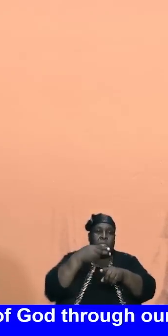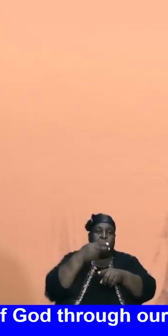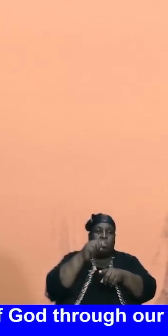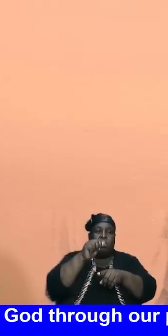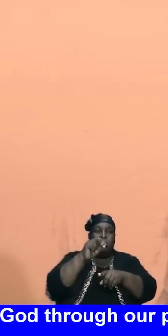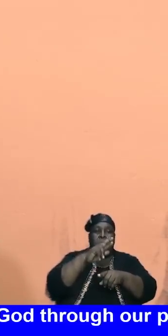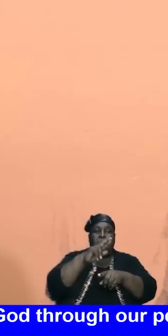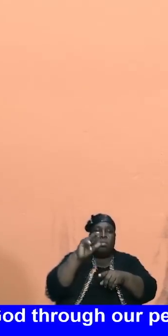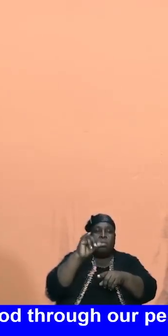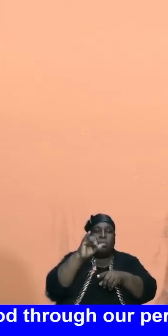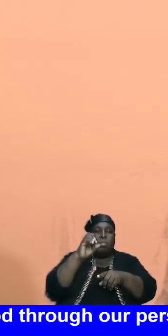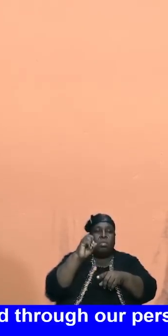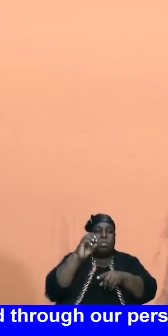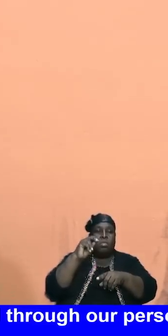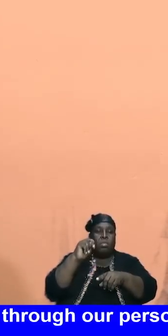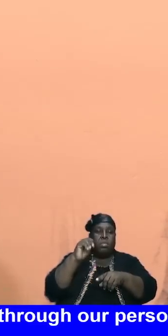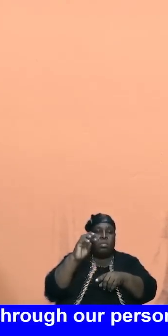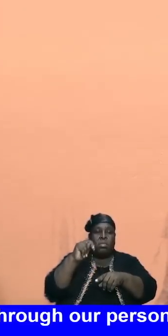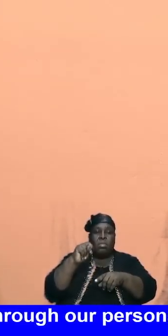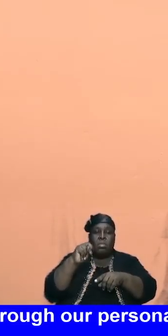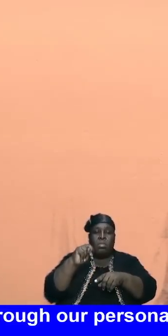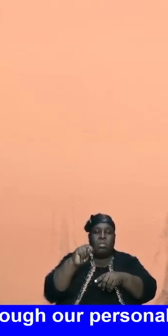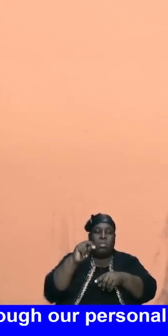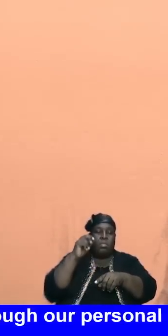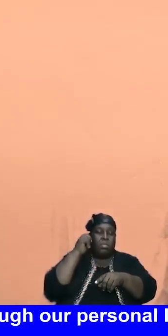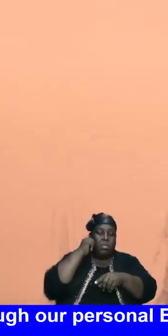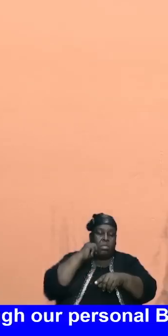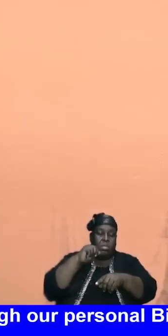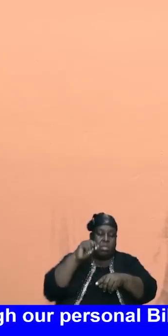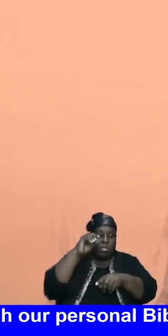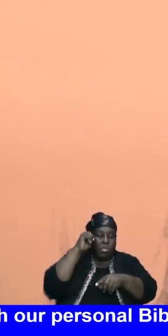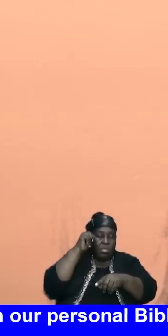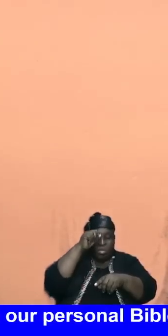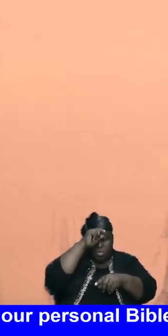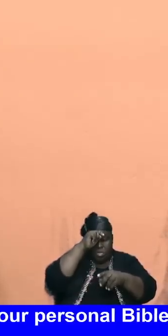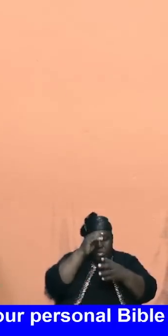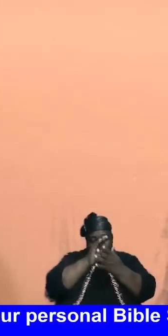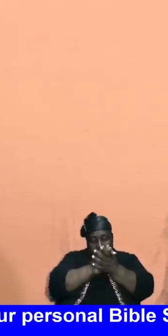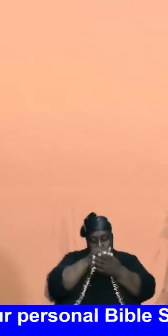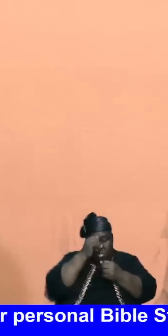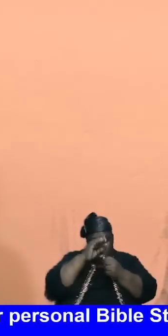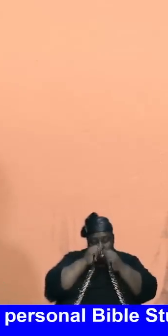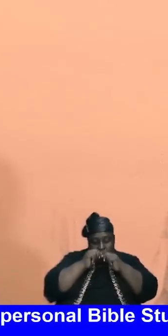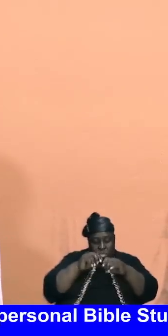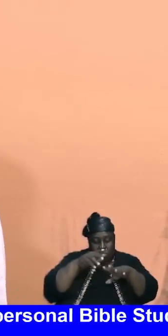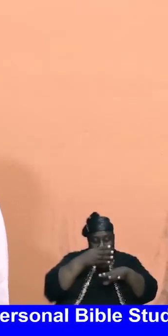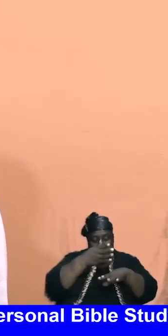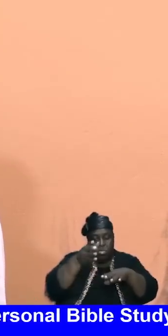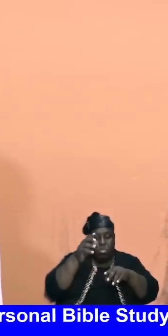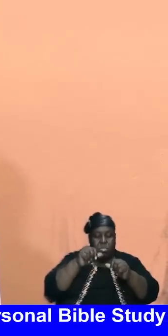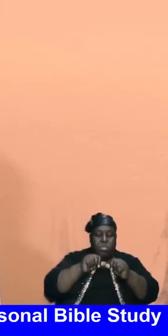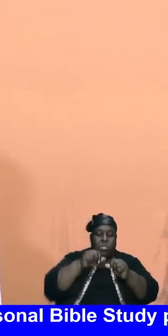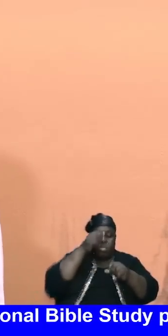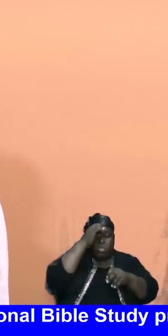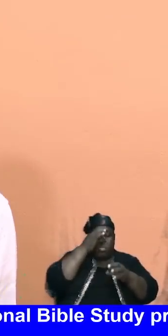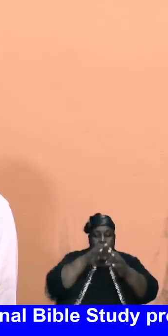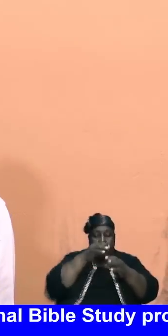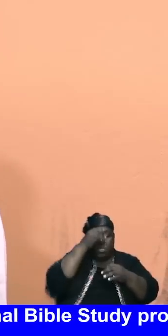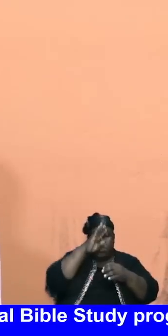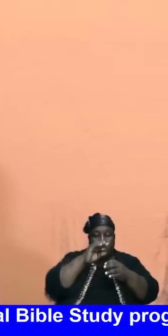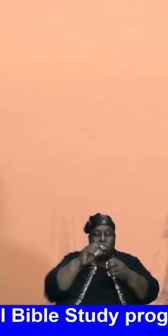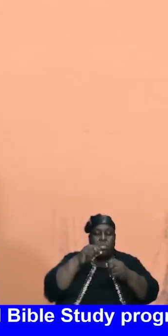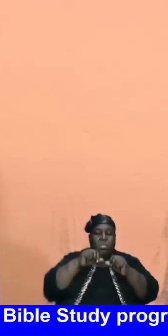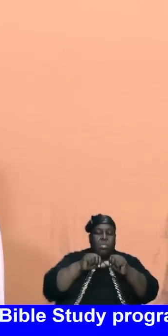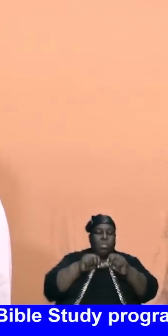as we celebrate the life of our godly brother. God bless you, amen. God bless you. Stay faithful to God. Continue to grow in